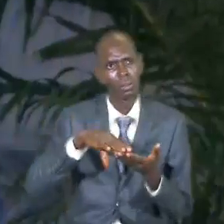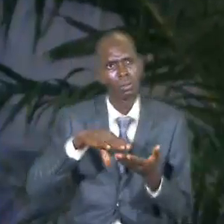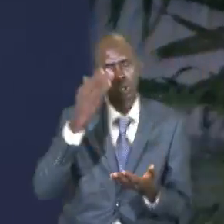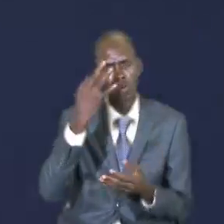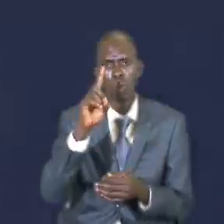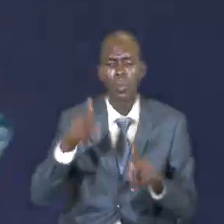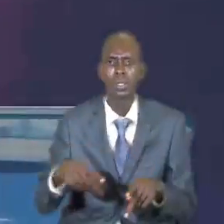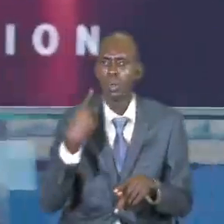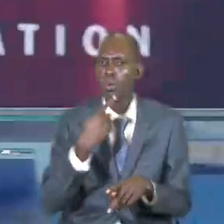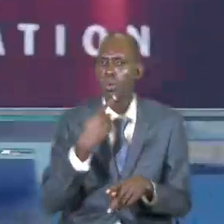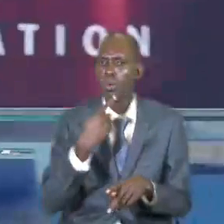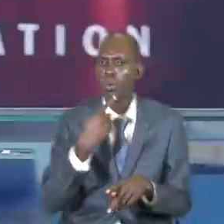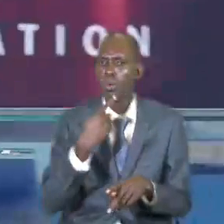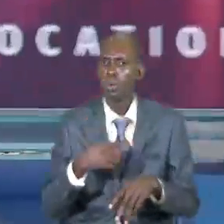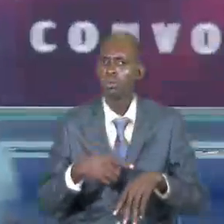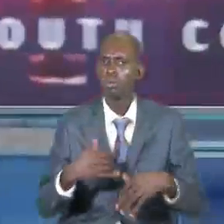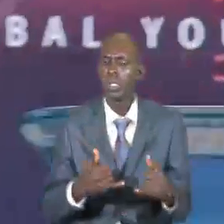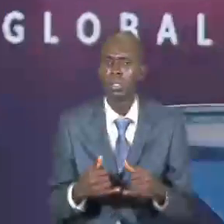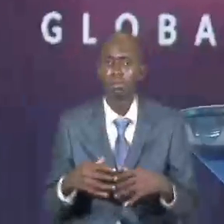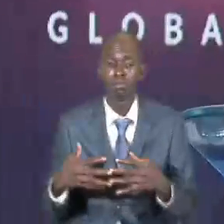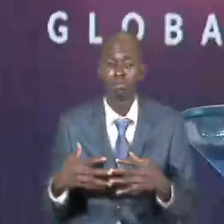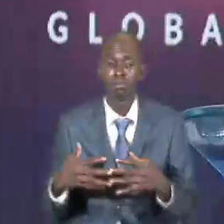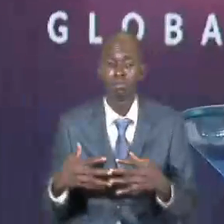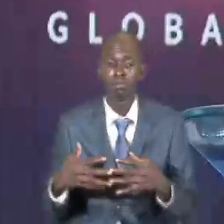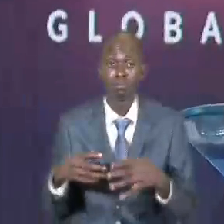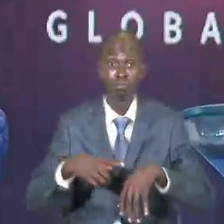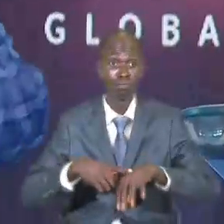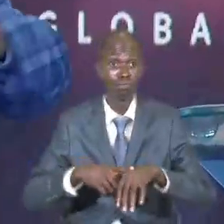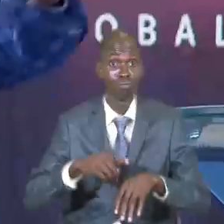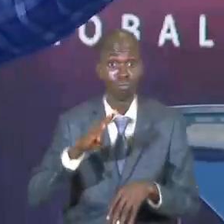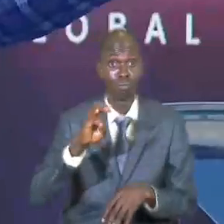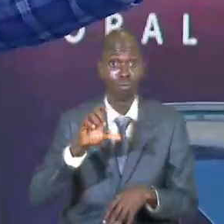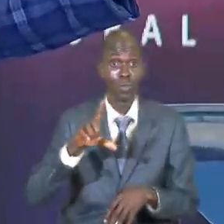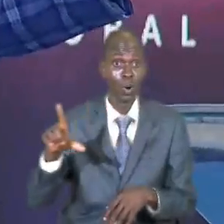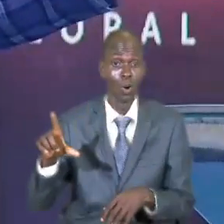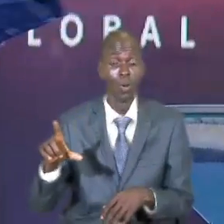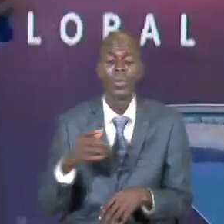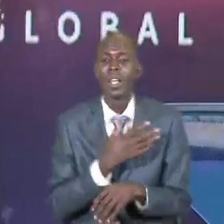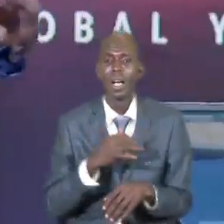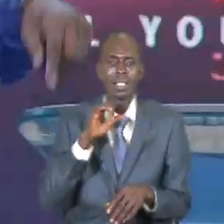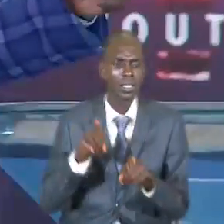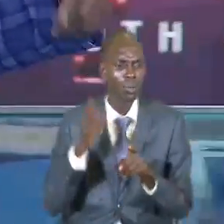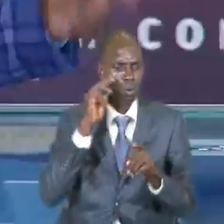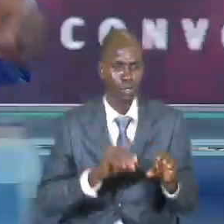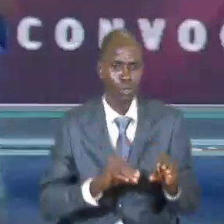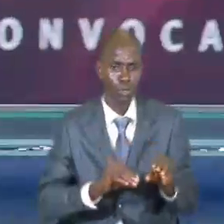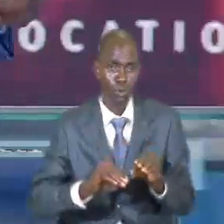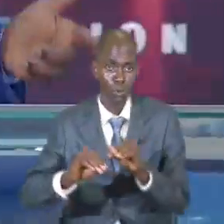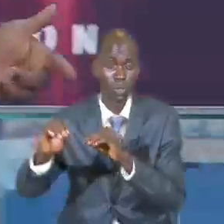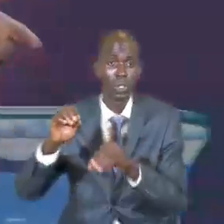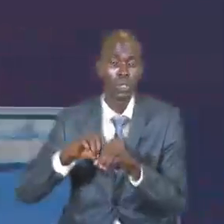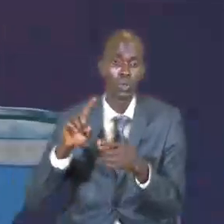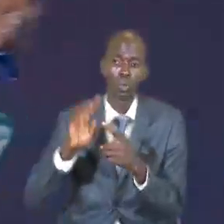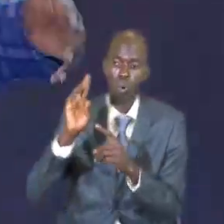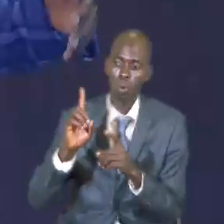was very sincere and he was driving the ball in the wrong direction and actually scored a